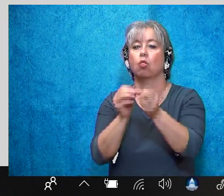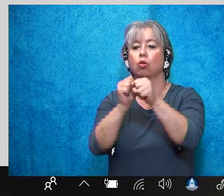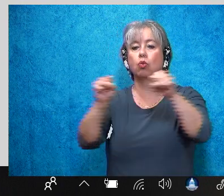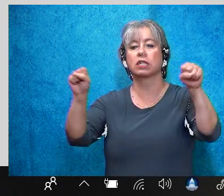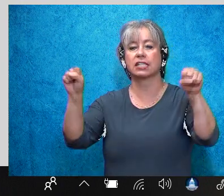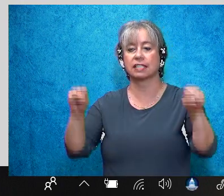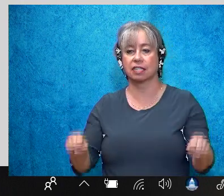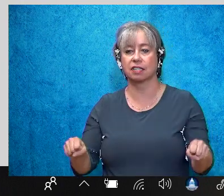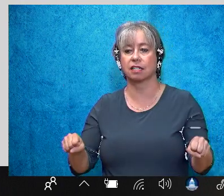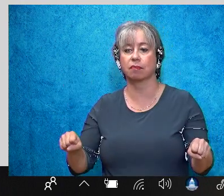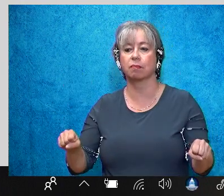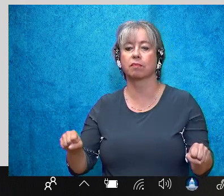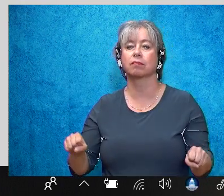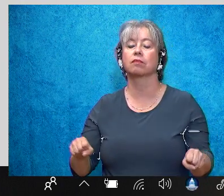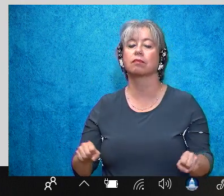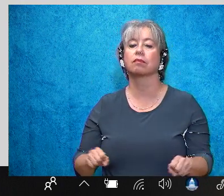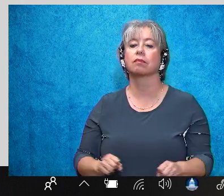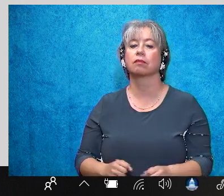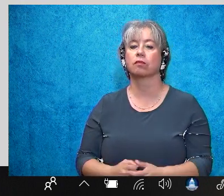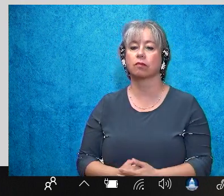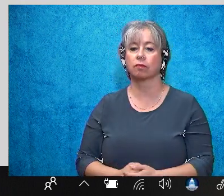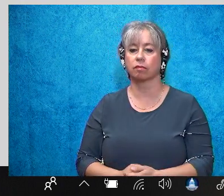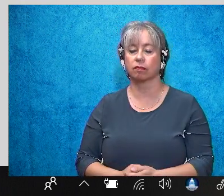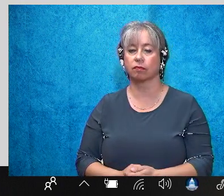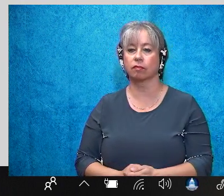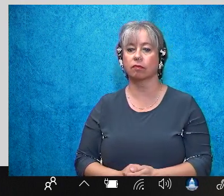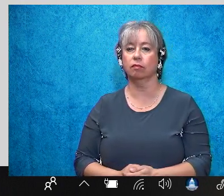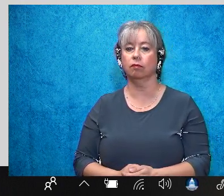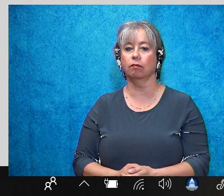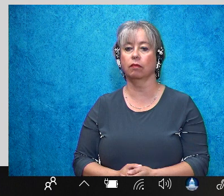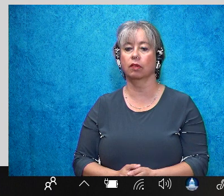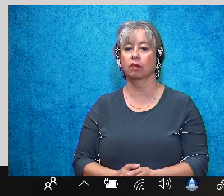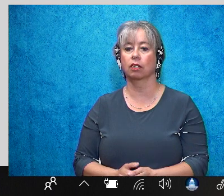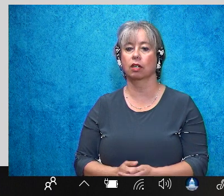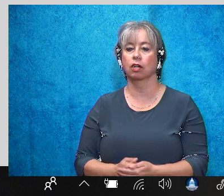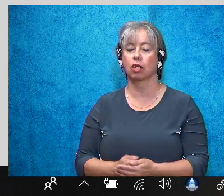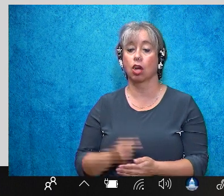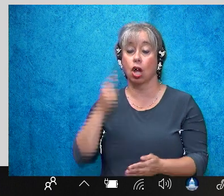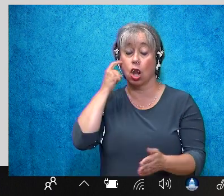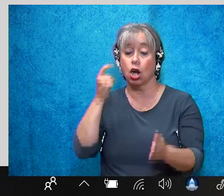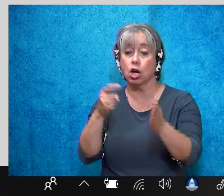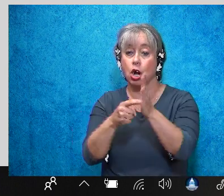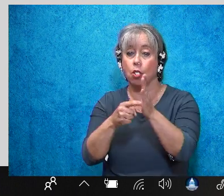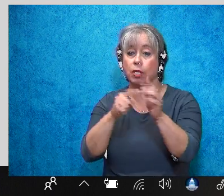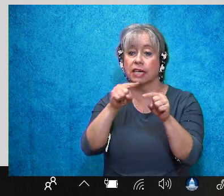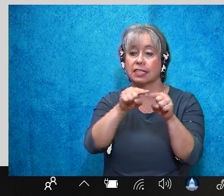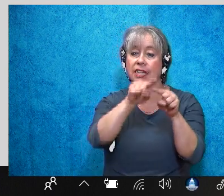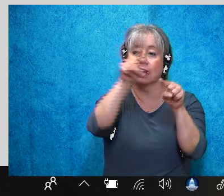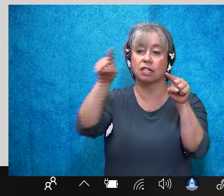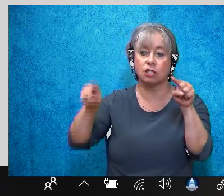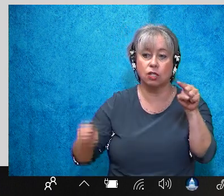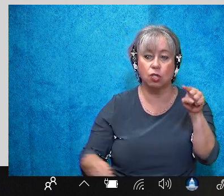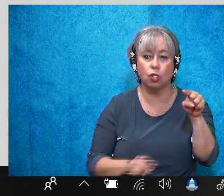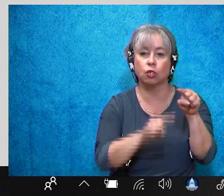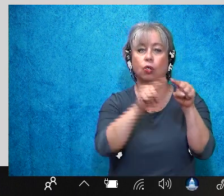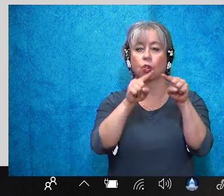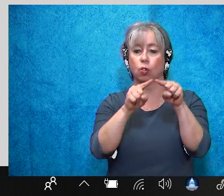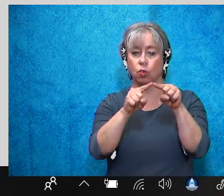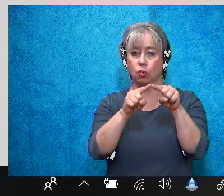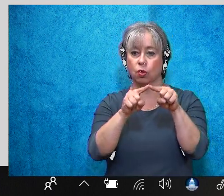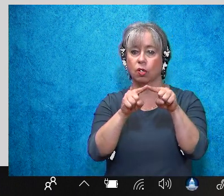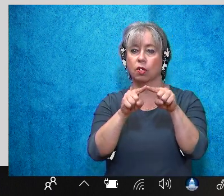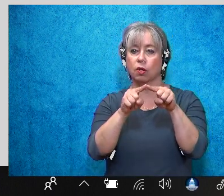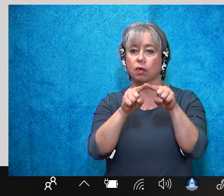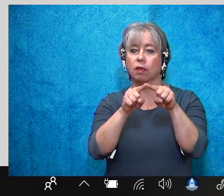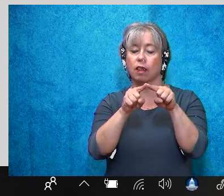conservation of energy in a total system. I want to bring your attention to this circle right here. I think you have been familiar with a pie chart. That's what this is